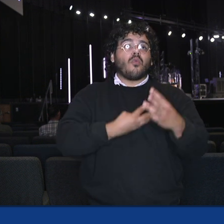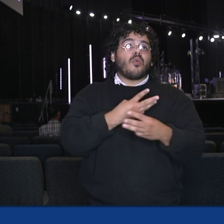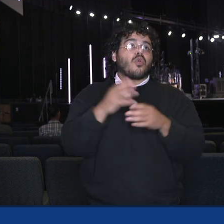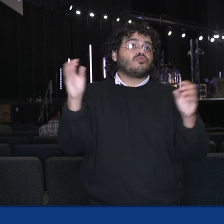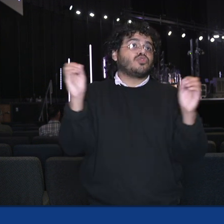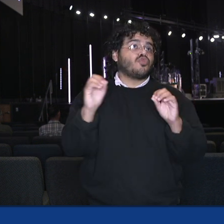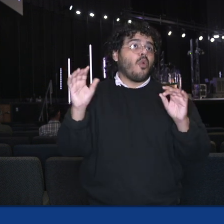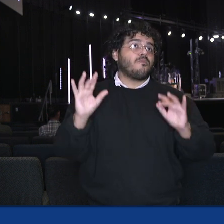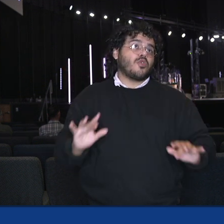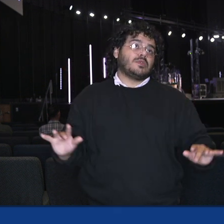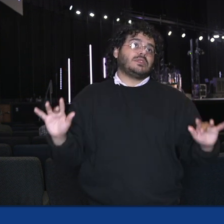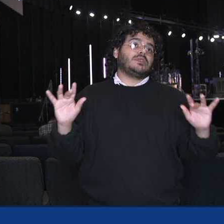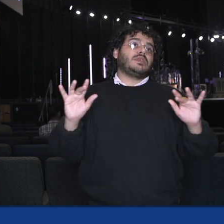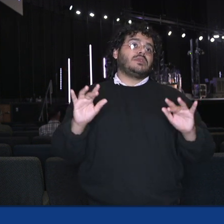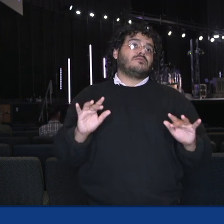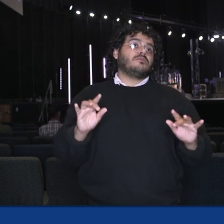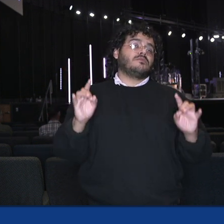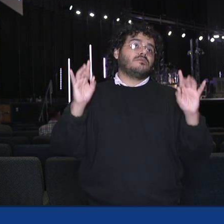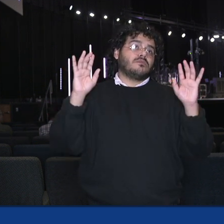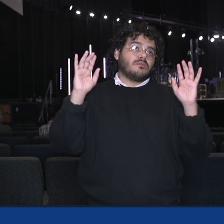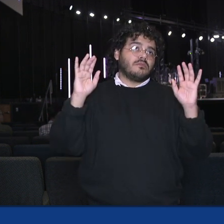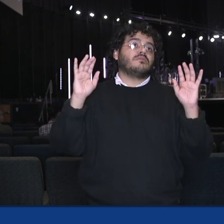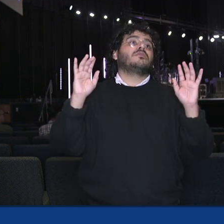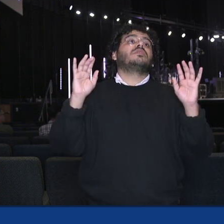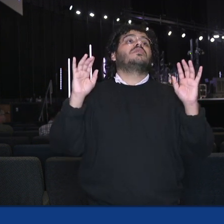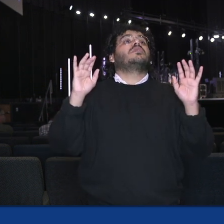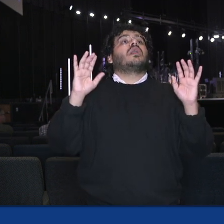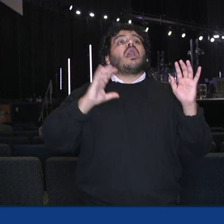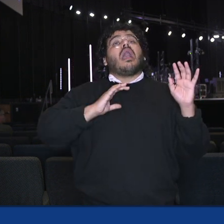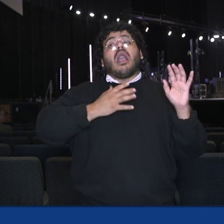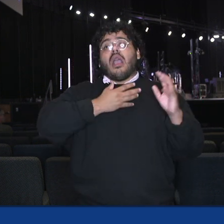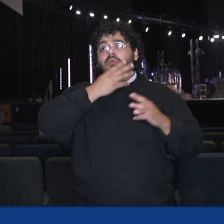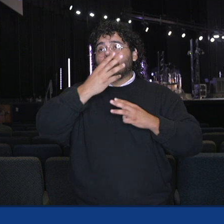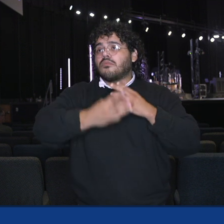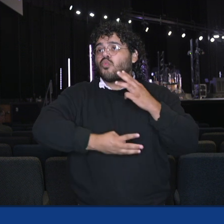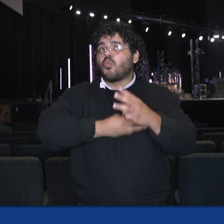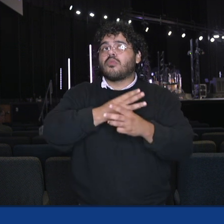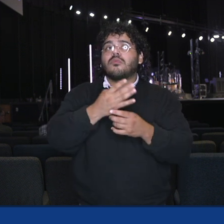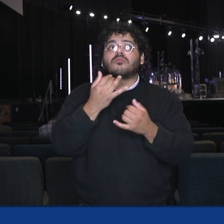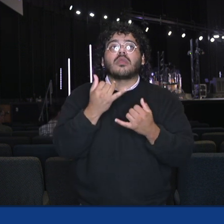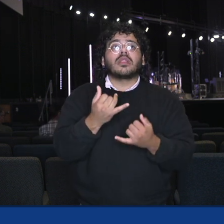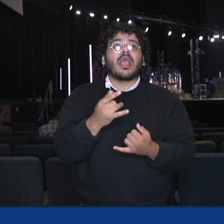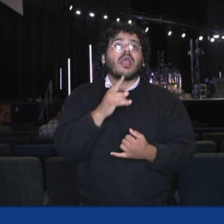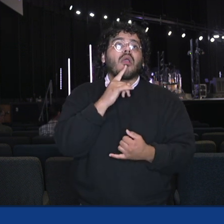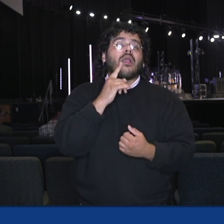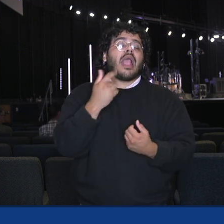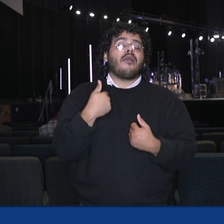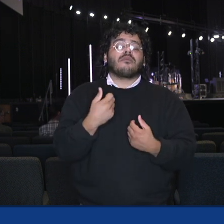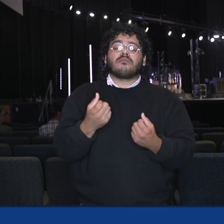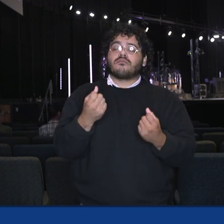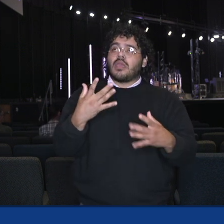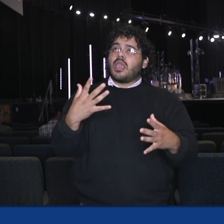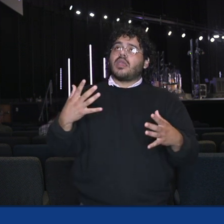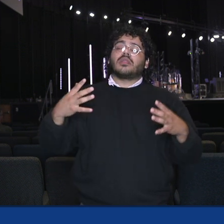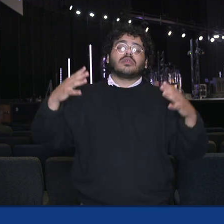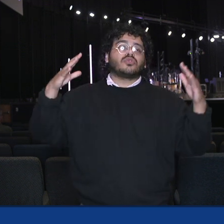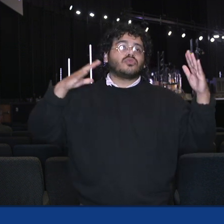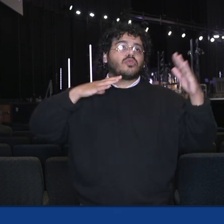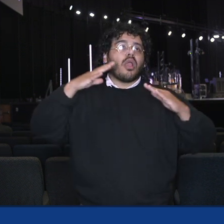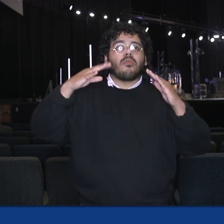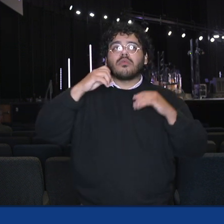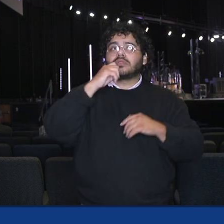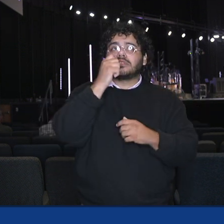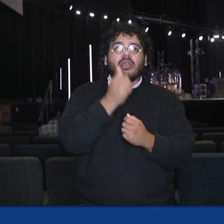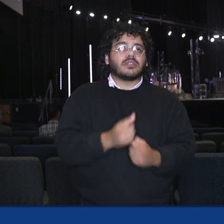And we live in a world right now that is troubled and unsafe. I think